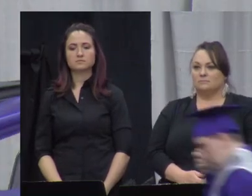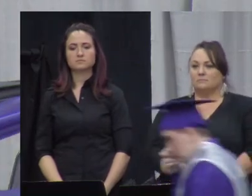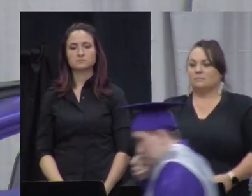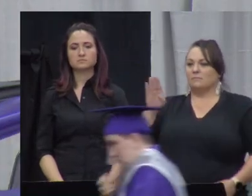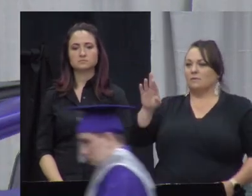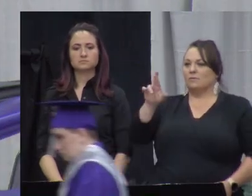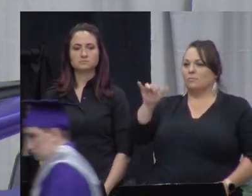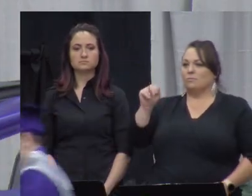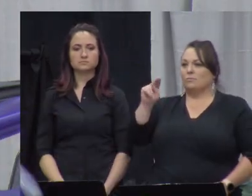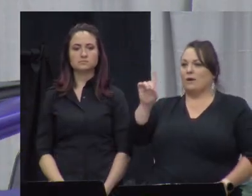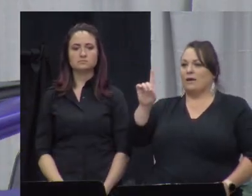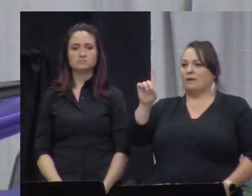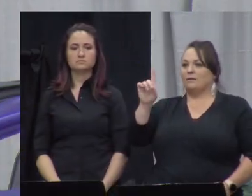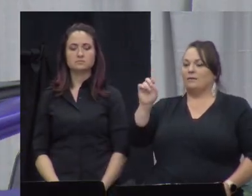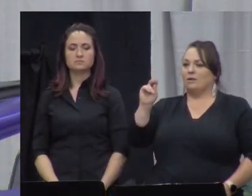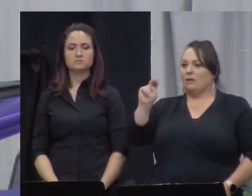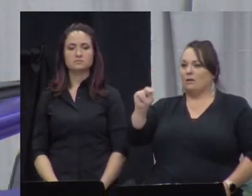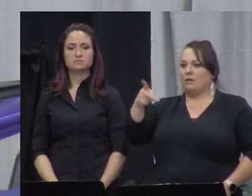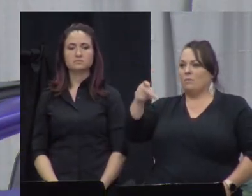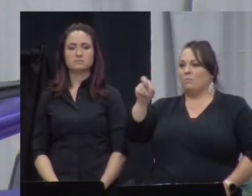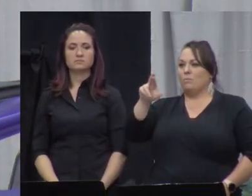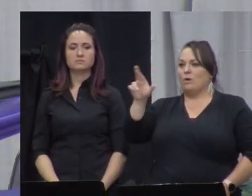Brandon Porras.